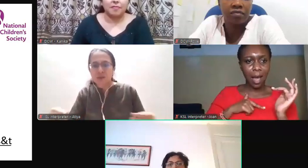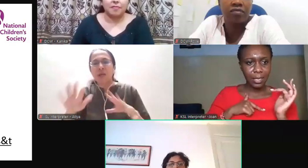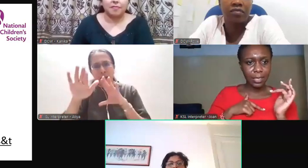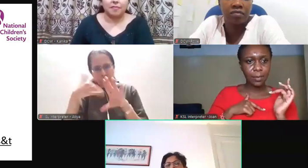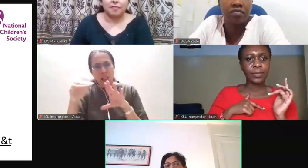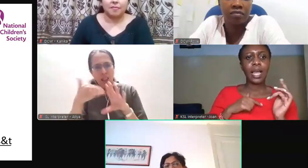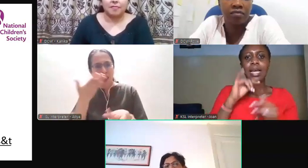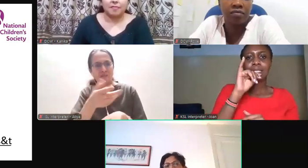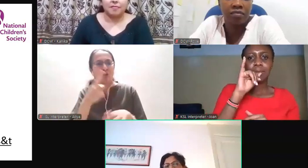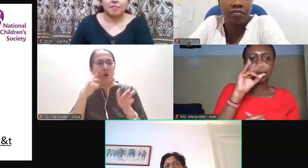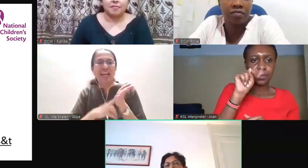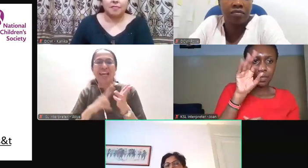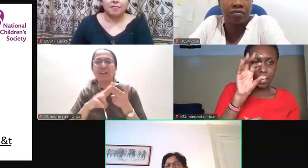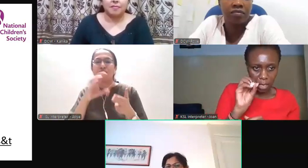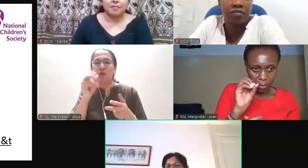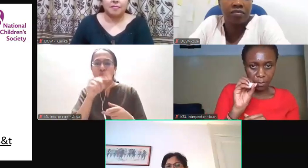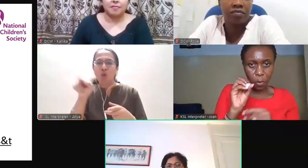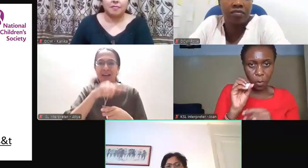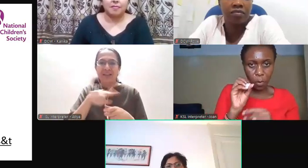info email address, which is